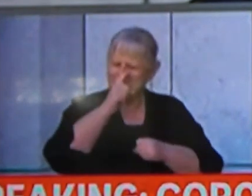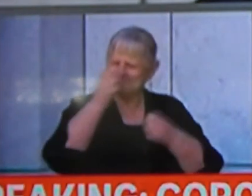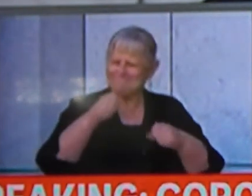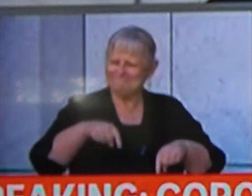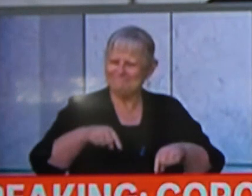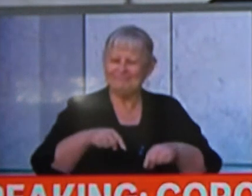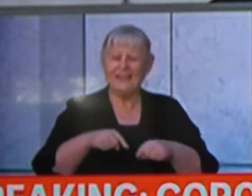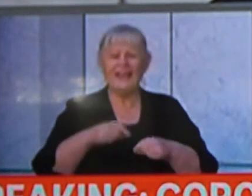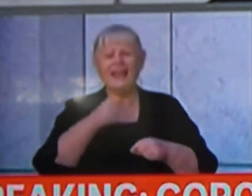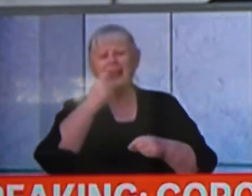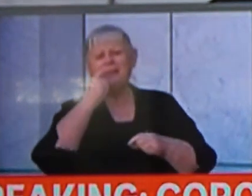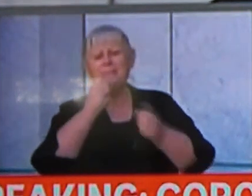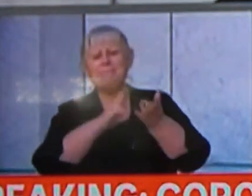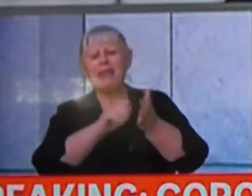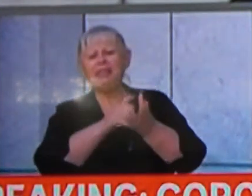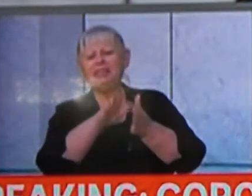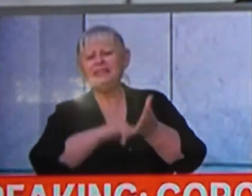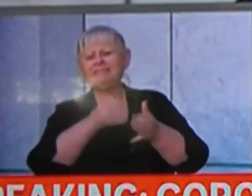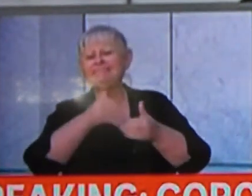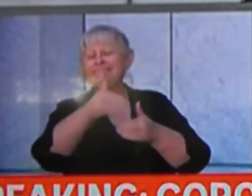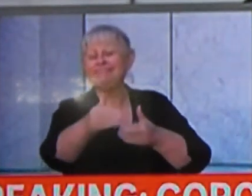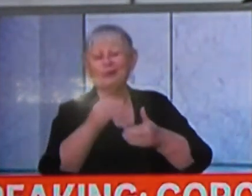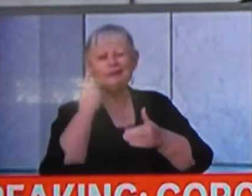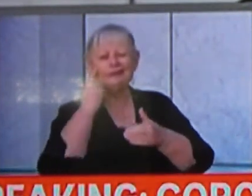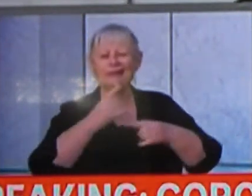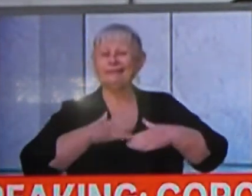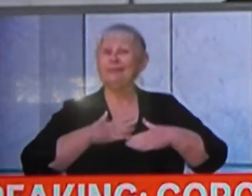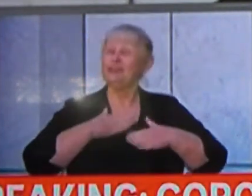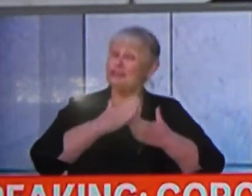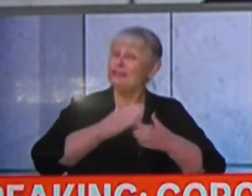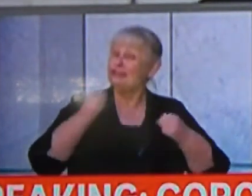And in the months ahead, we're going to find out just how strong we are.